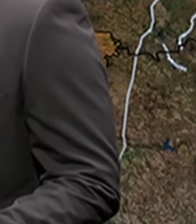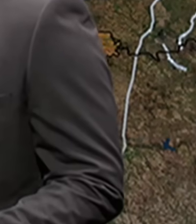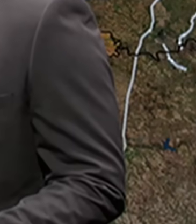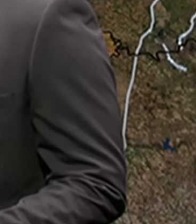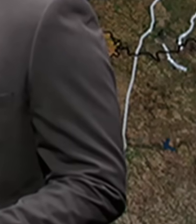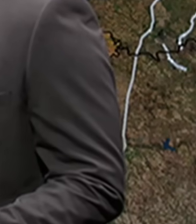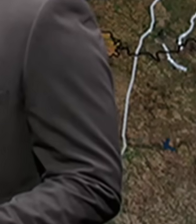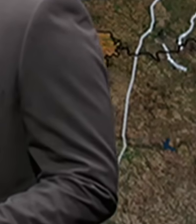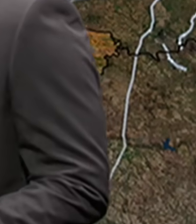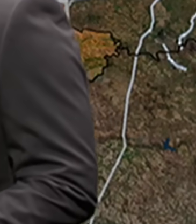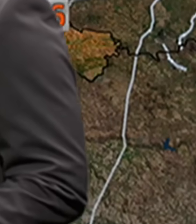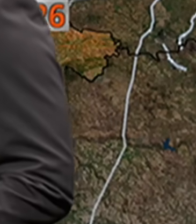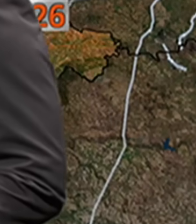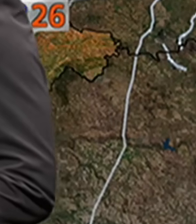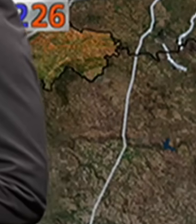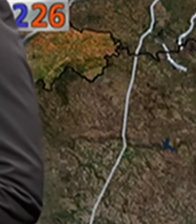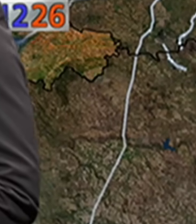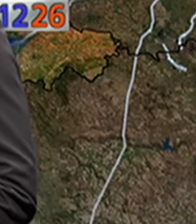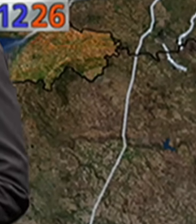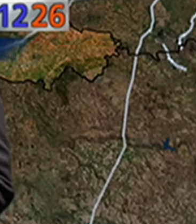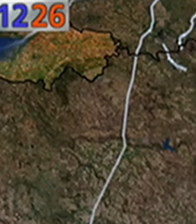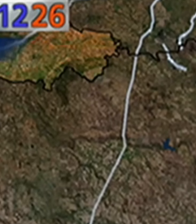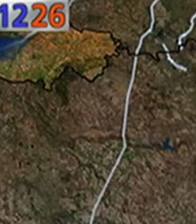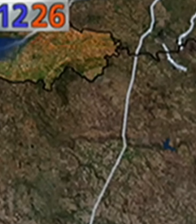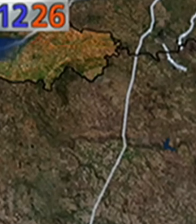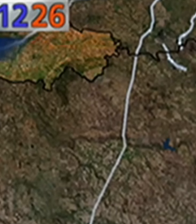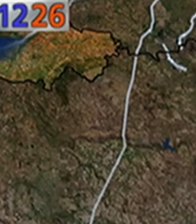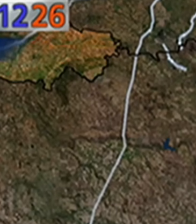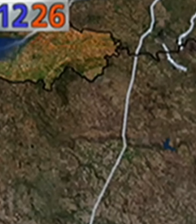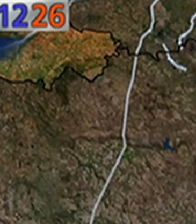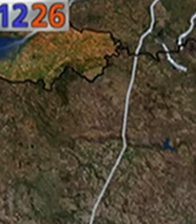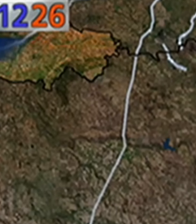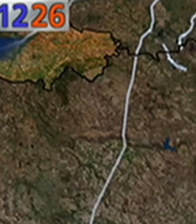gona ka Bloemhof le gona ka Rotaung go tla tšhetsa fela go itekanetseng di gati di